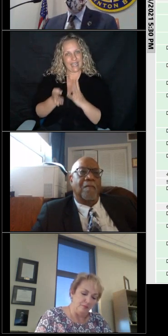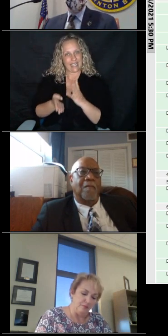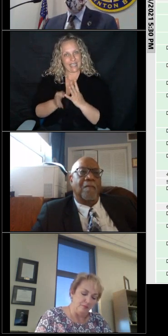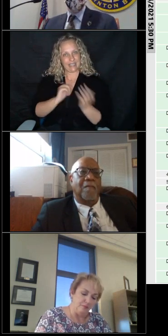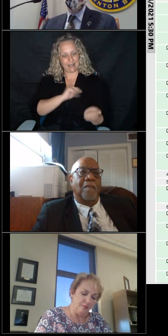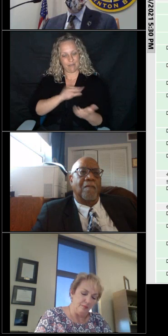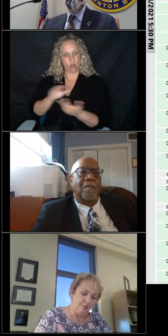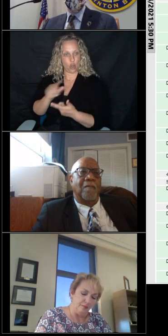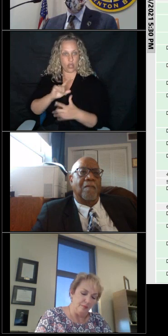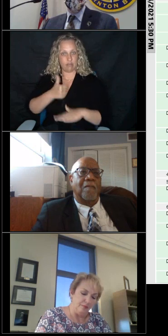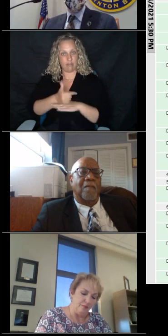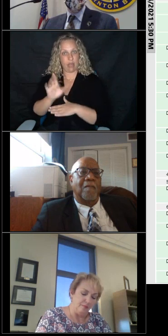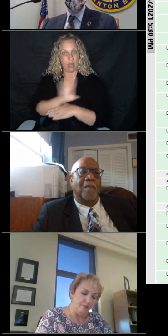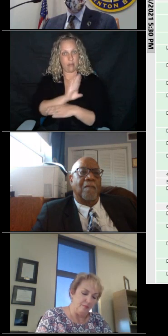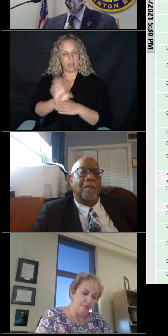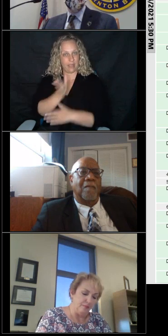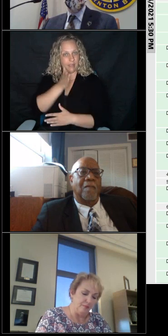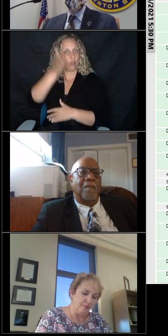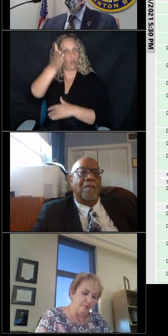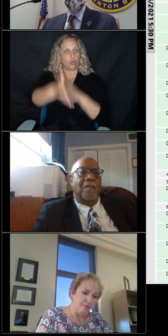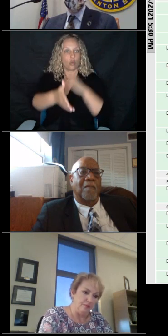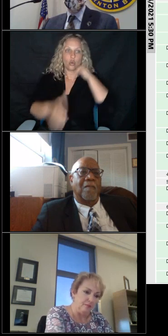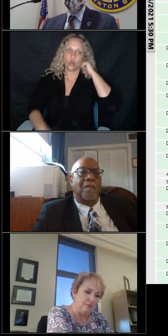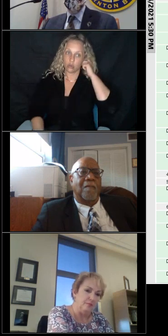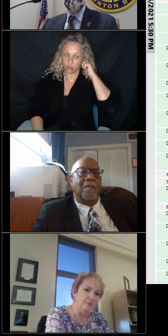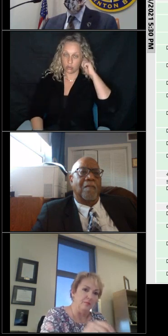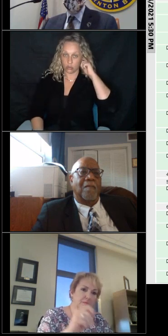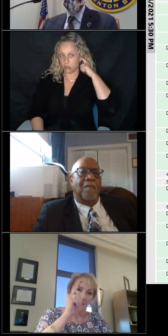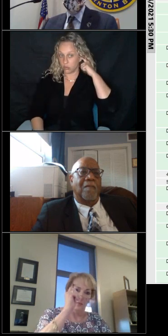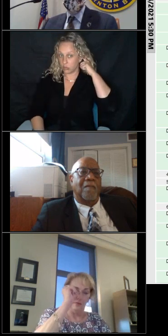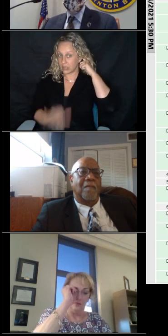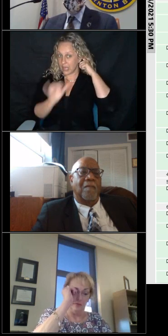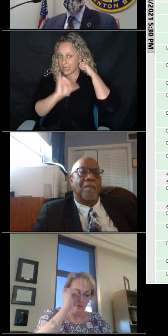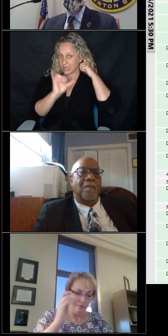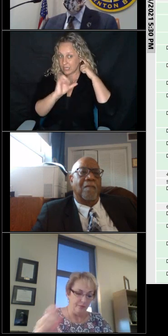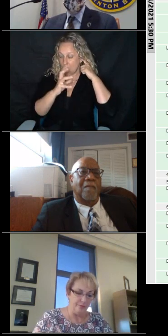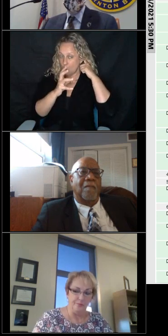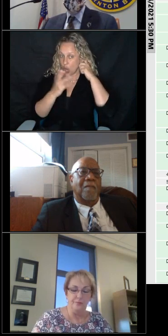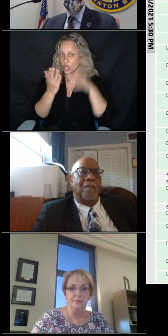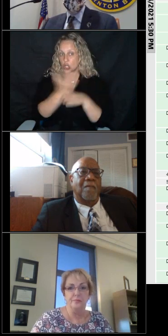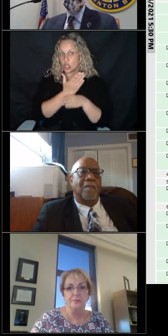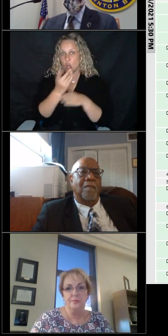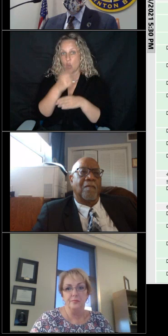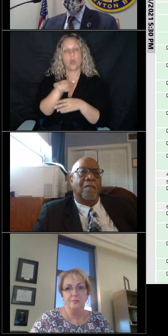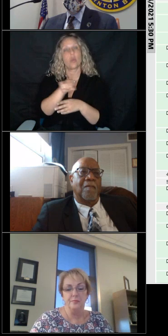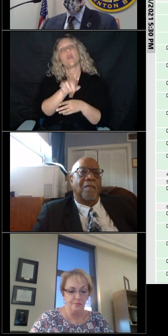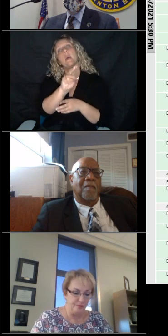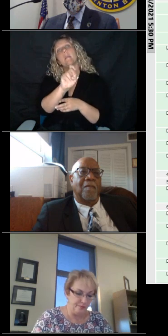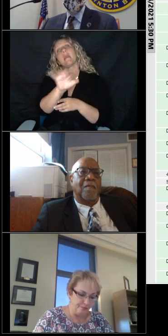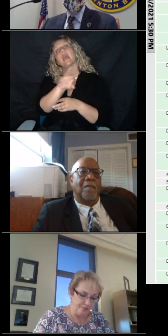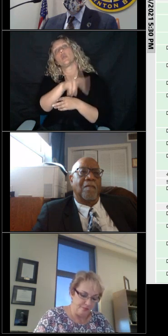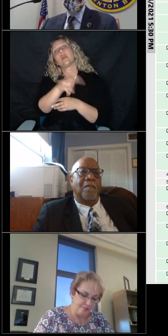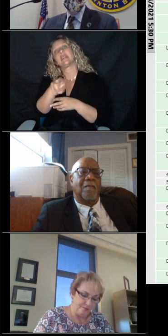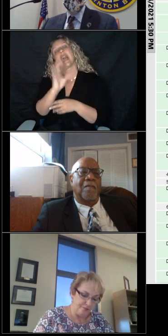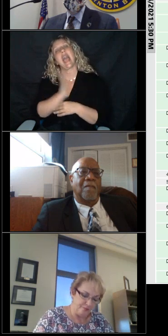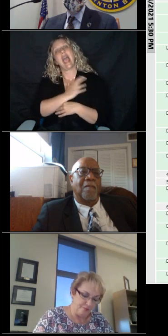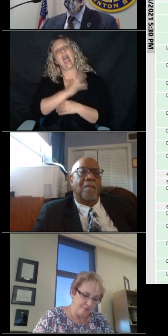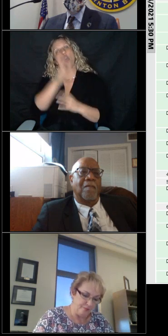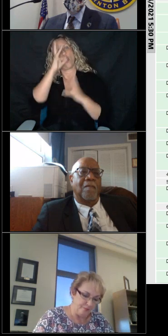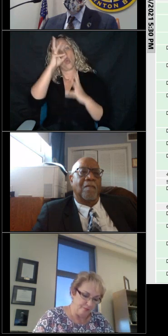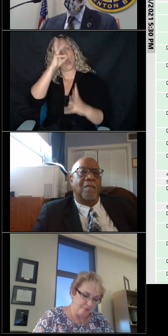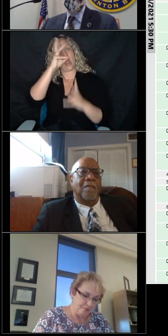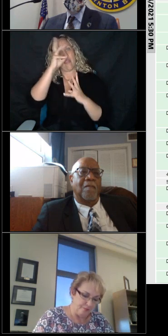their business in the near future. Additionally, I want to share with you on May 22nd, our creatives